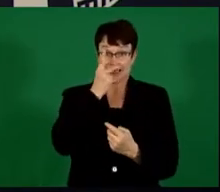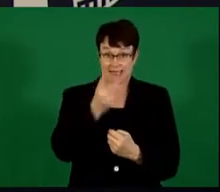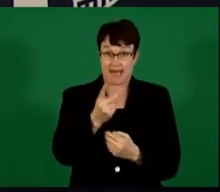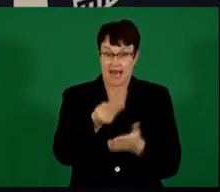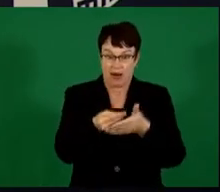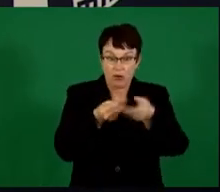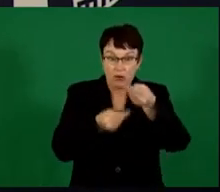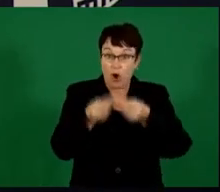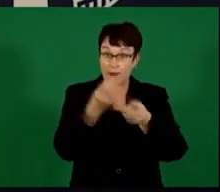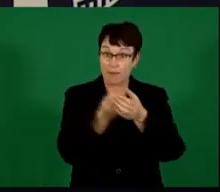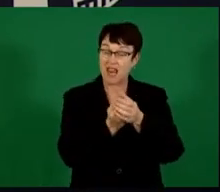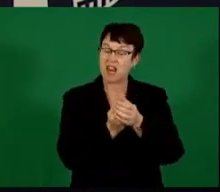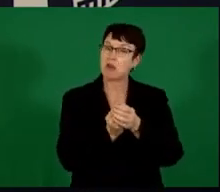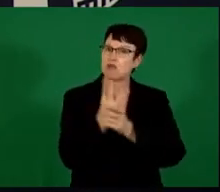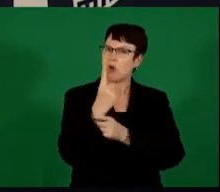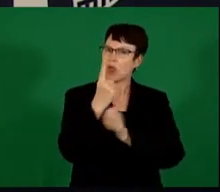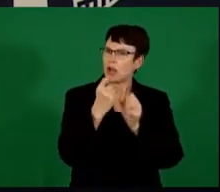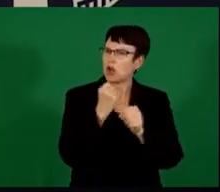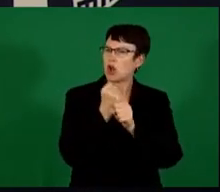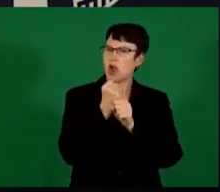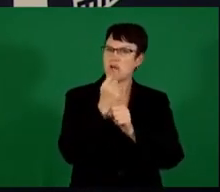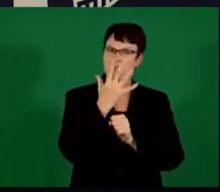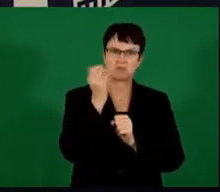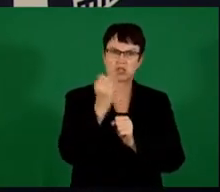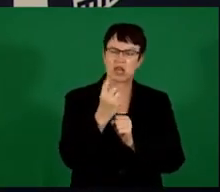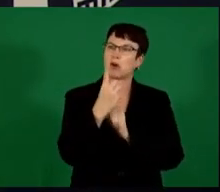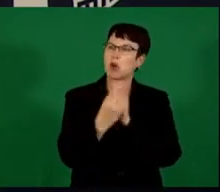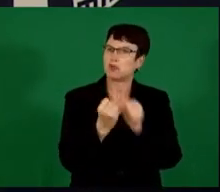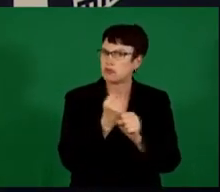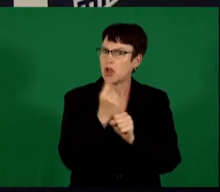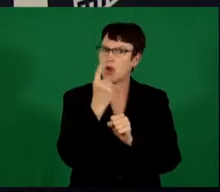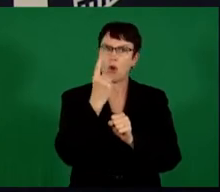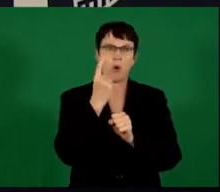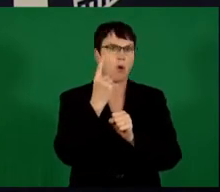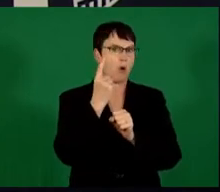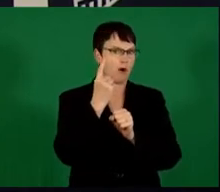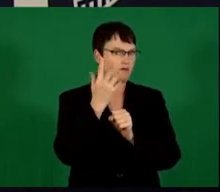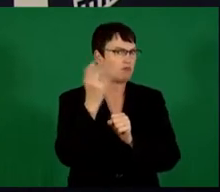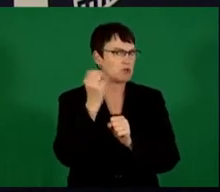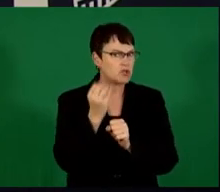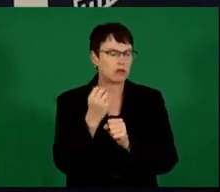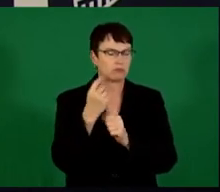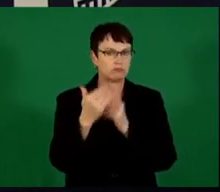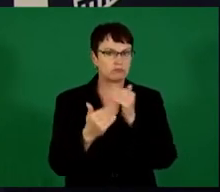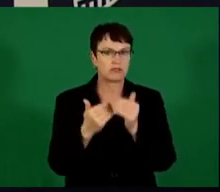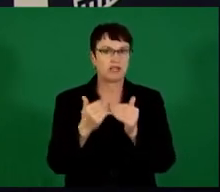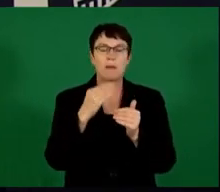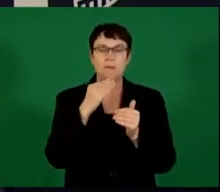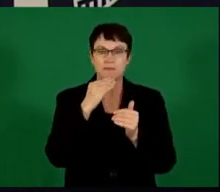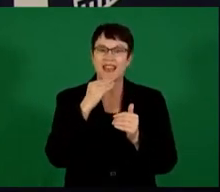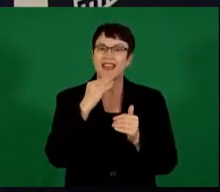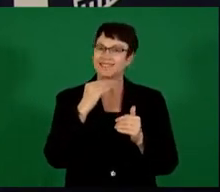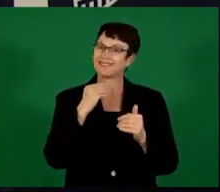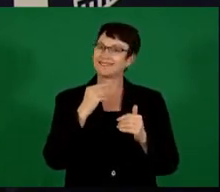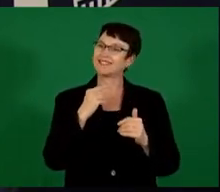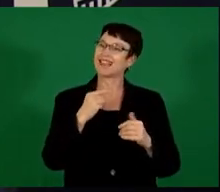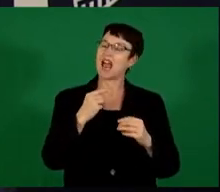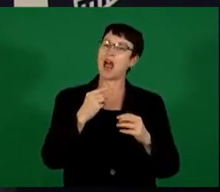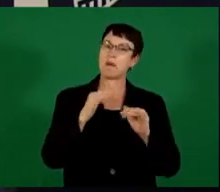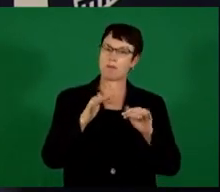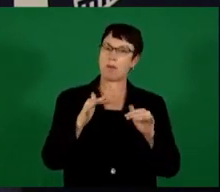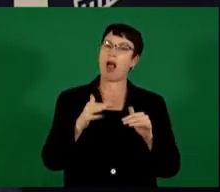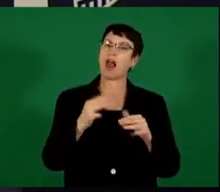economic growth every year, you start eroding into the unemployment rate, and unemployment comes down. Now, those numbers could change,